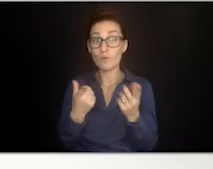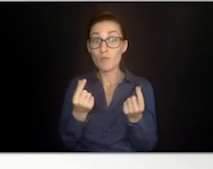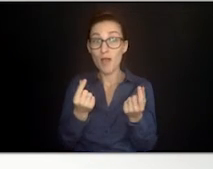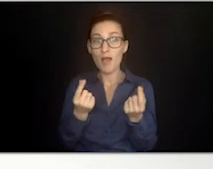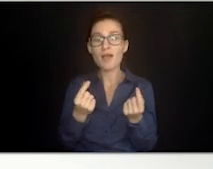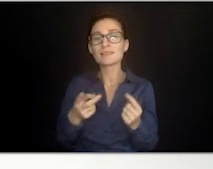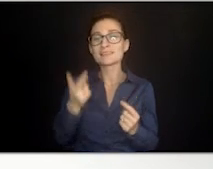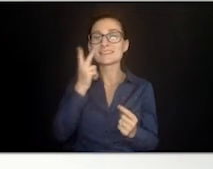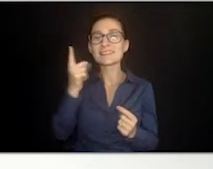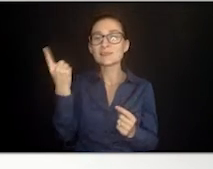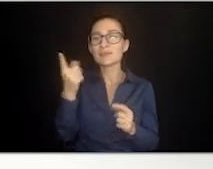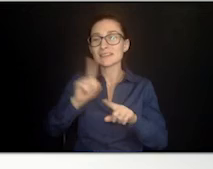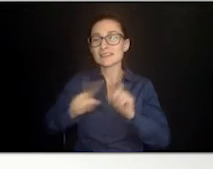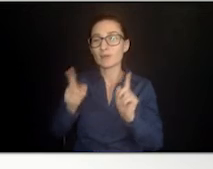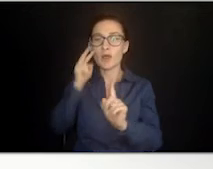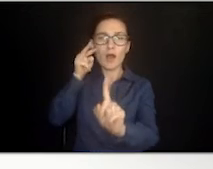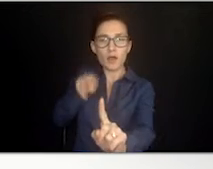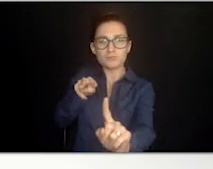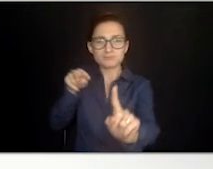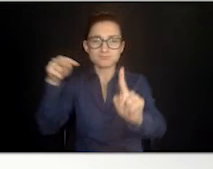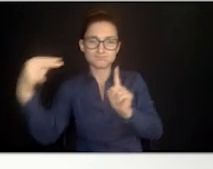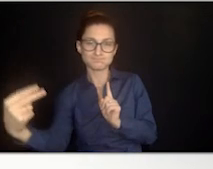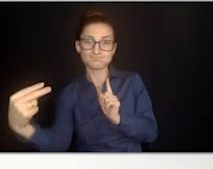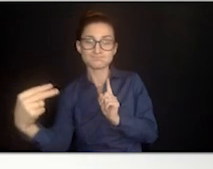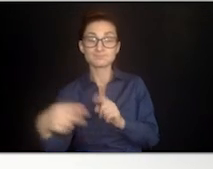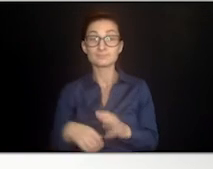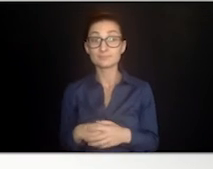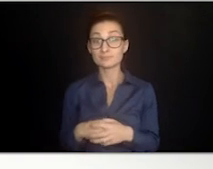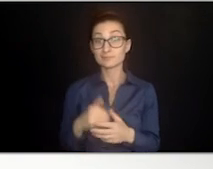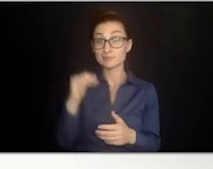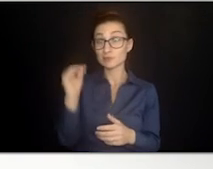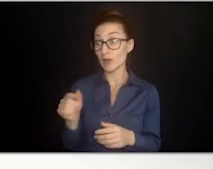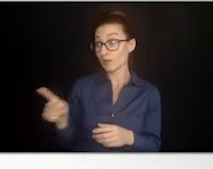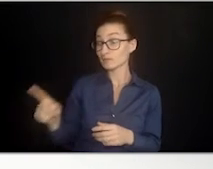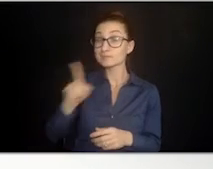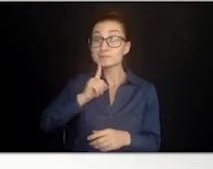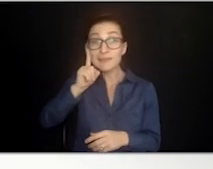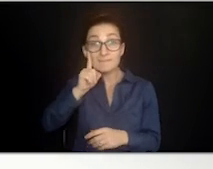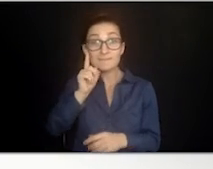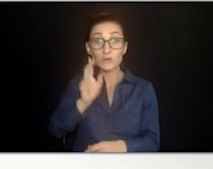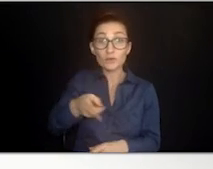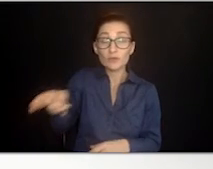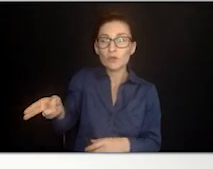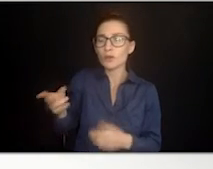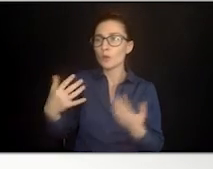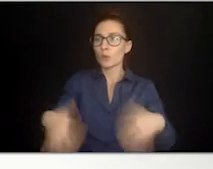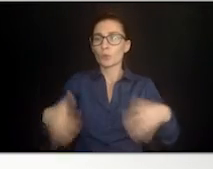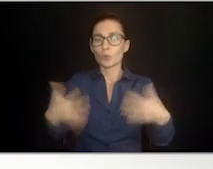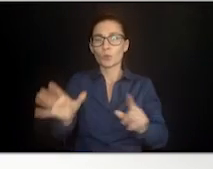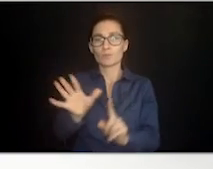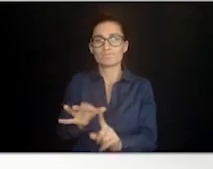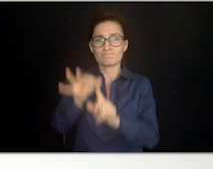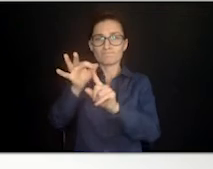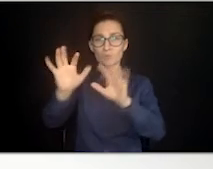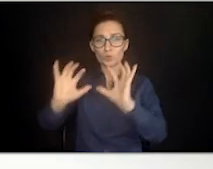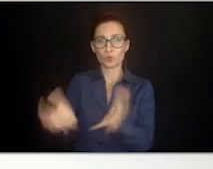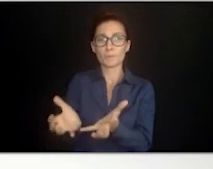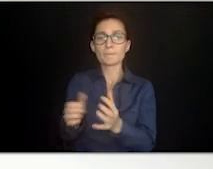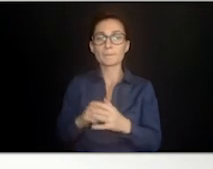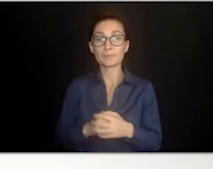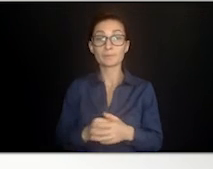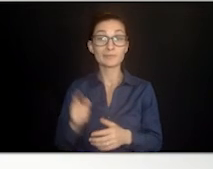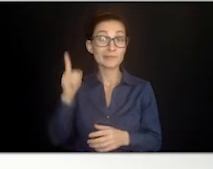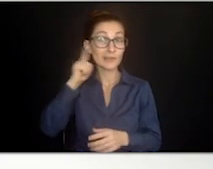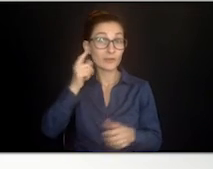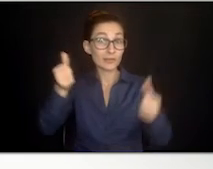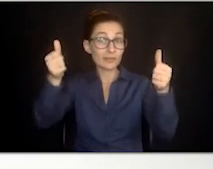shift of the mind's eyes. Children who are deaf or hard of hearing are a dynamic population. Hearing loss in general can be perceived